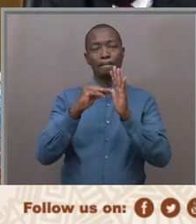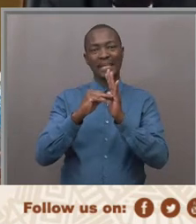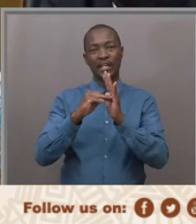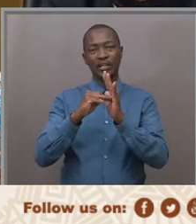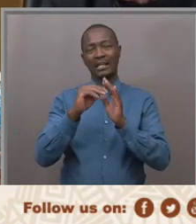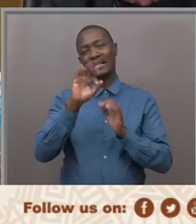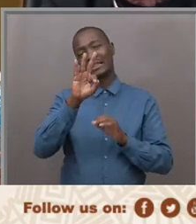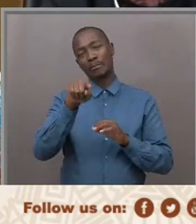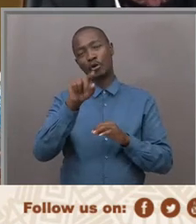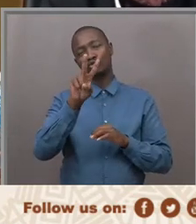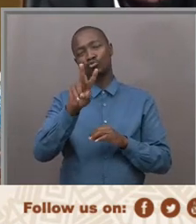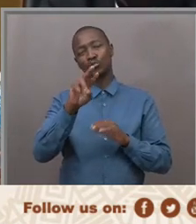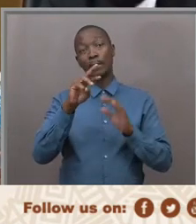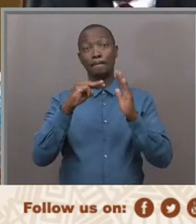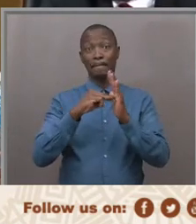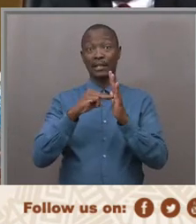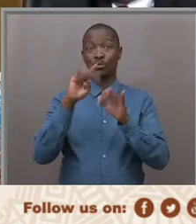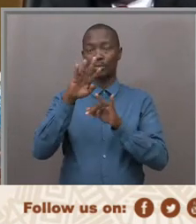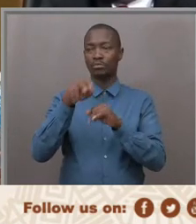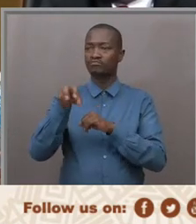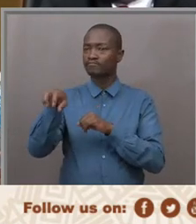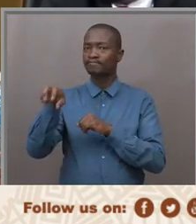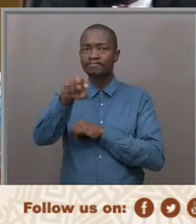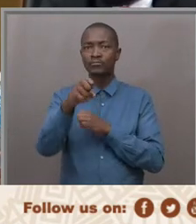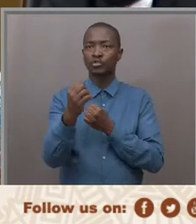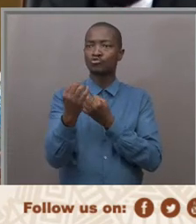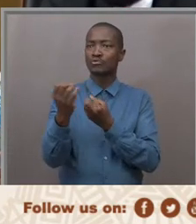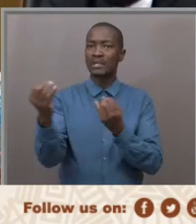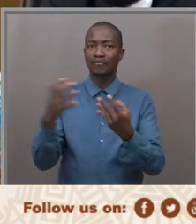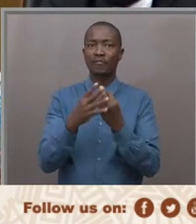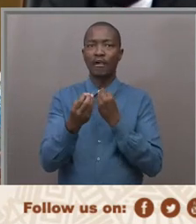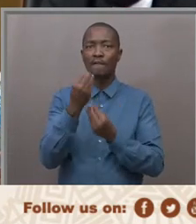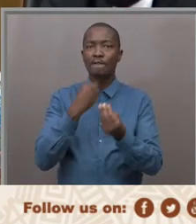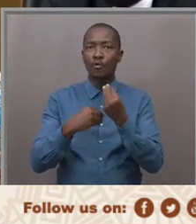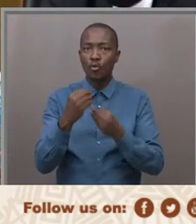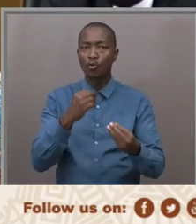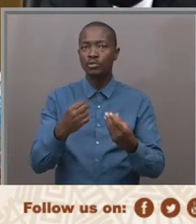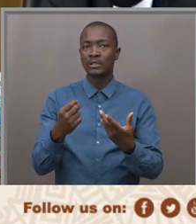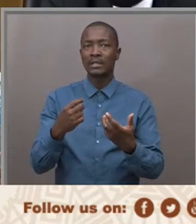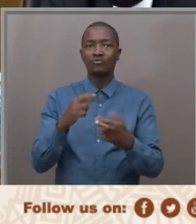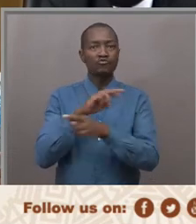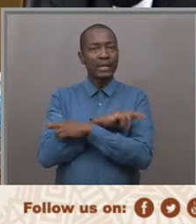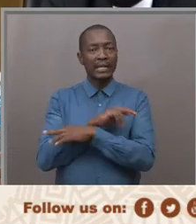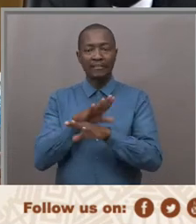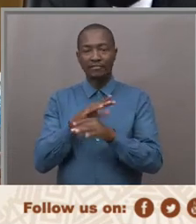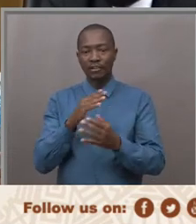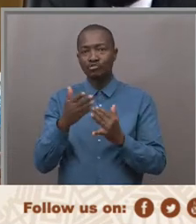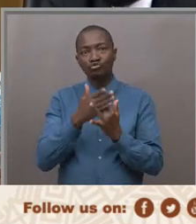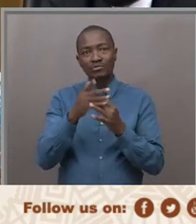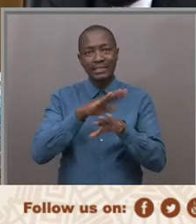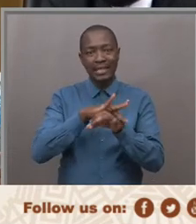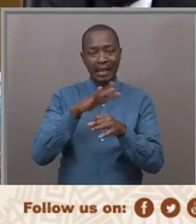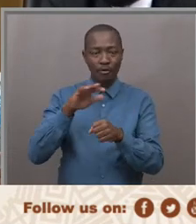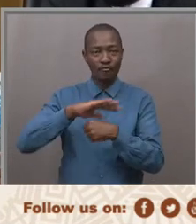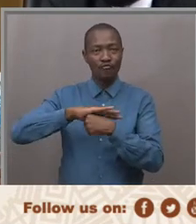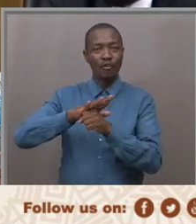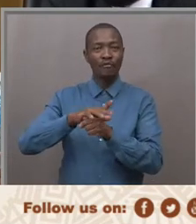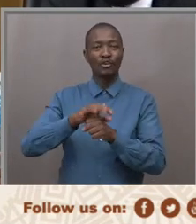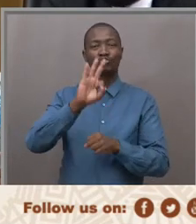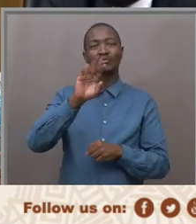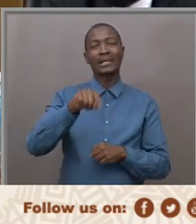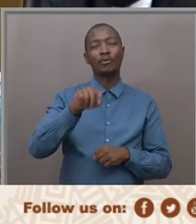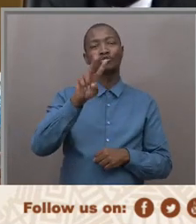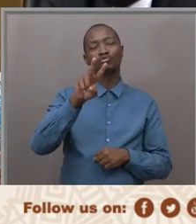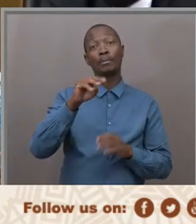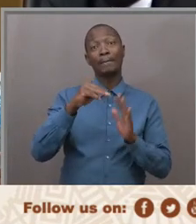3.2 million people, to provide food relief in the period of COVID to 3.2 million people in